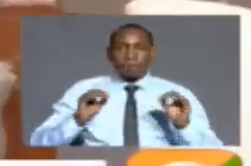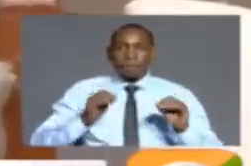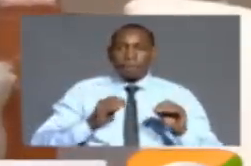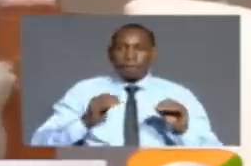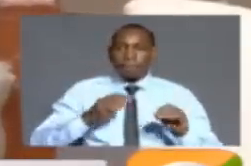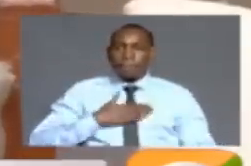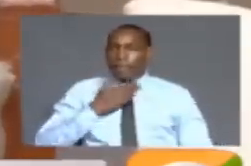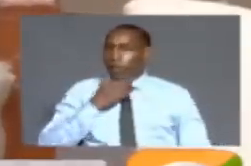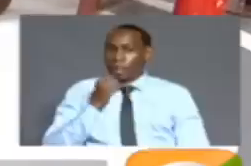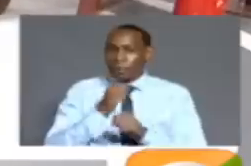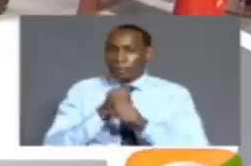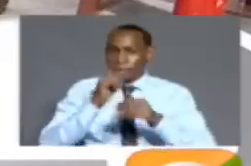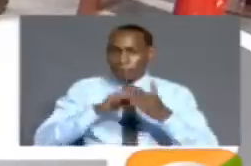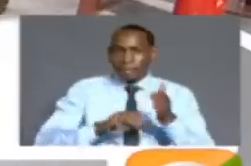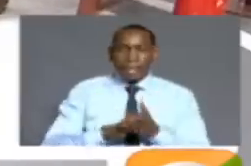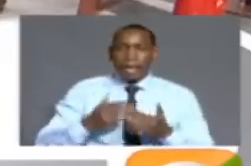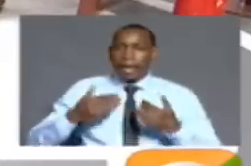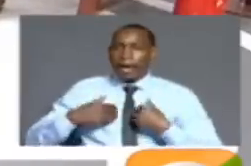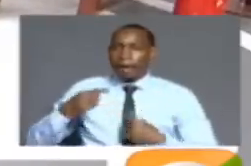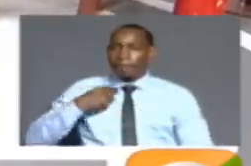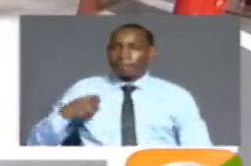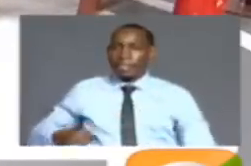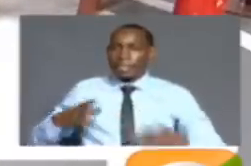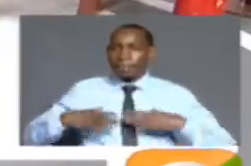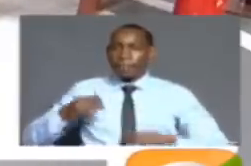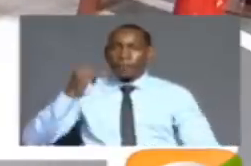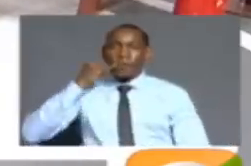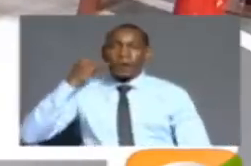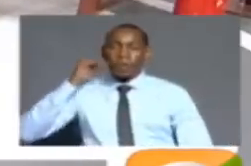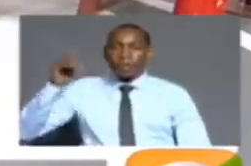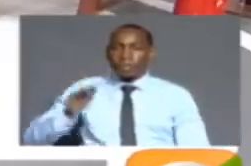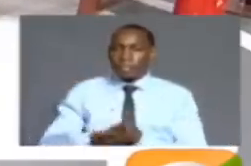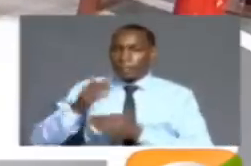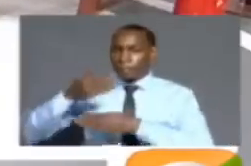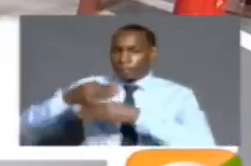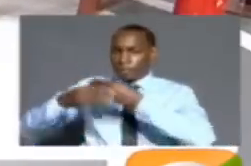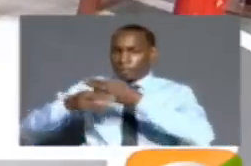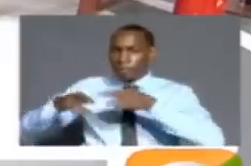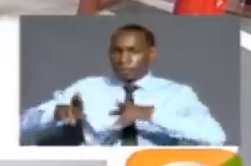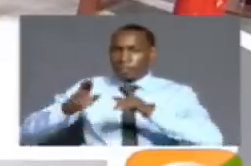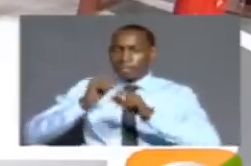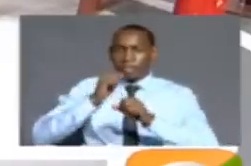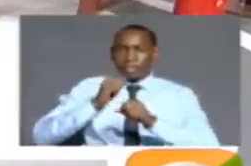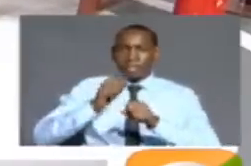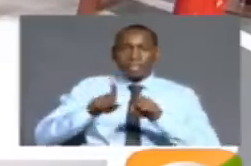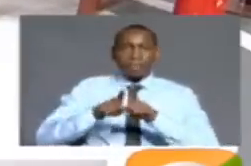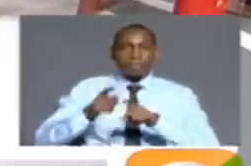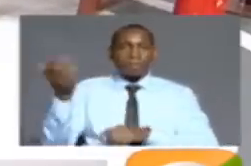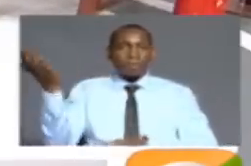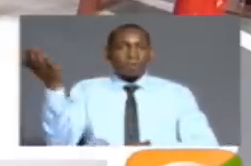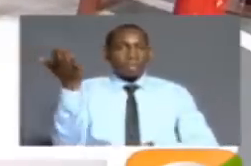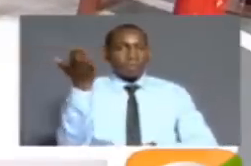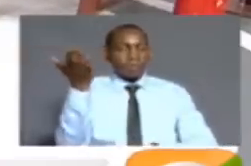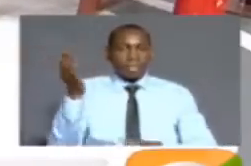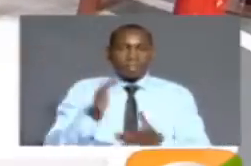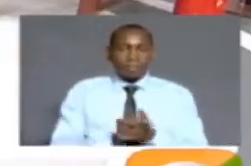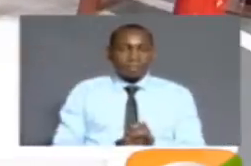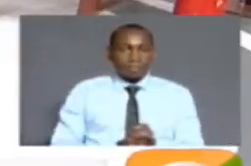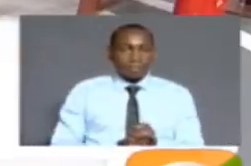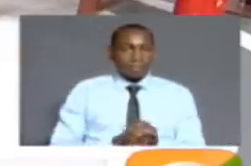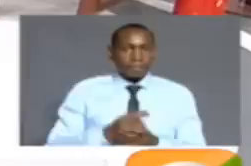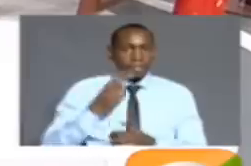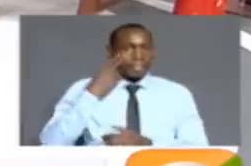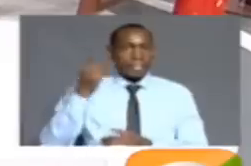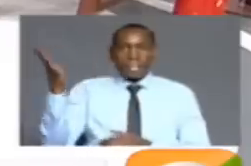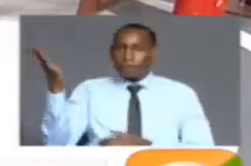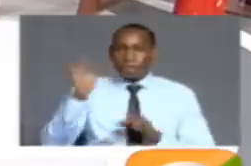sometimes what we are doing. Do you have Chinese in Nakuru County? Oh, yes. Not just building roads and doing stuff. Are they hawking? Are they... Oh, no. I haven't seen them